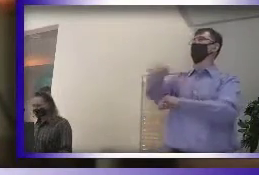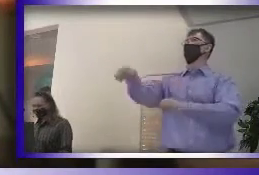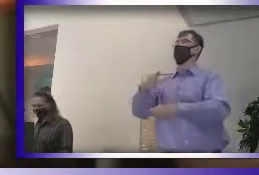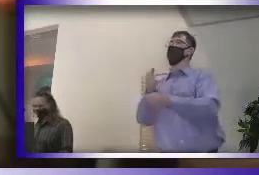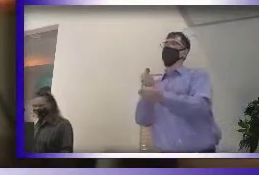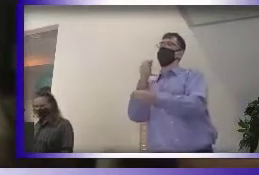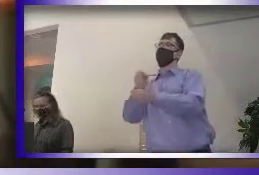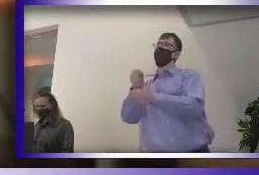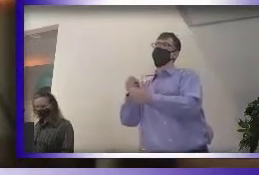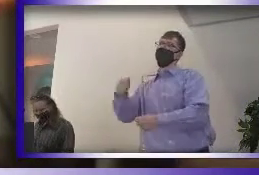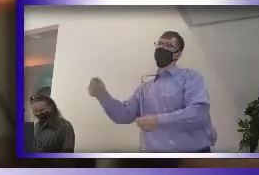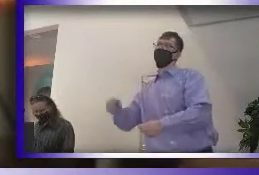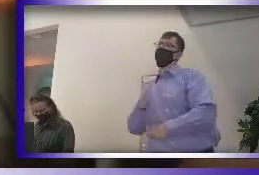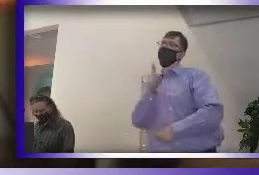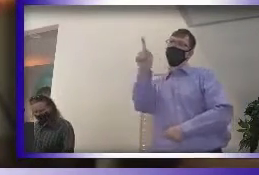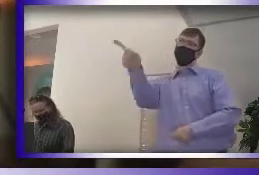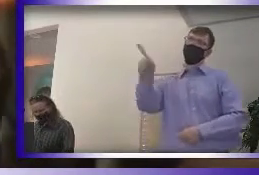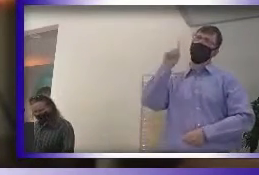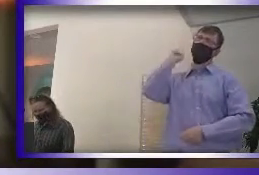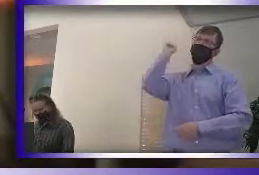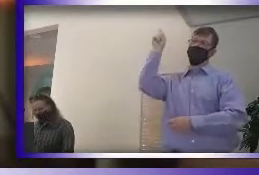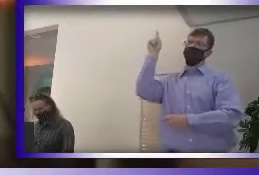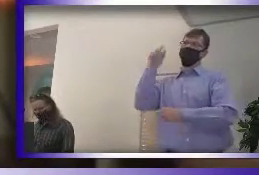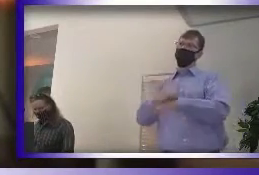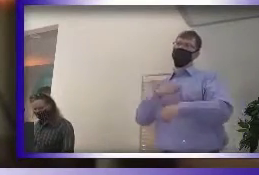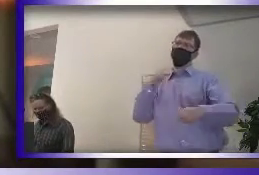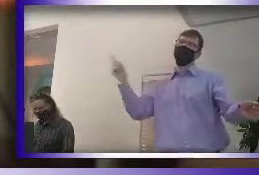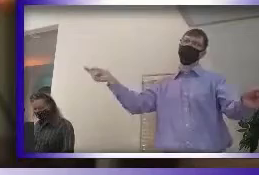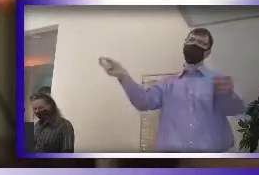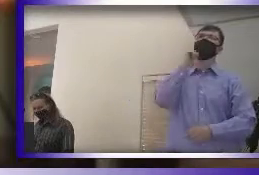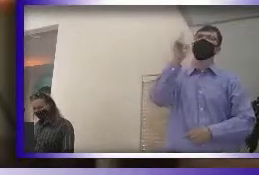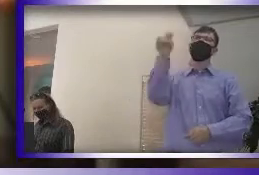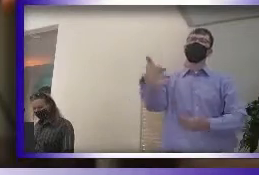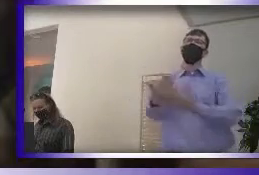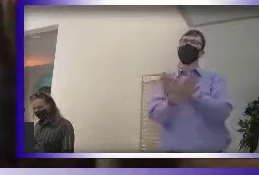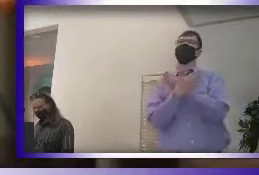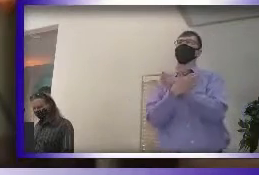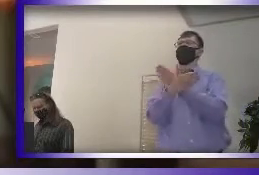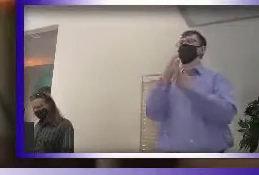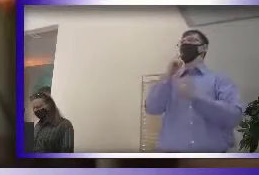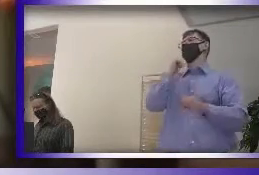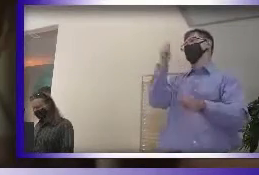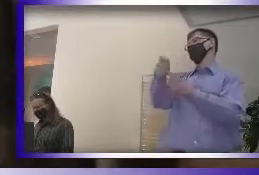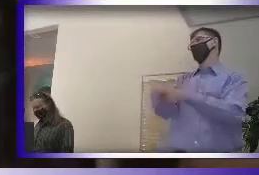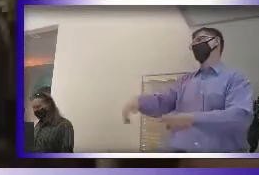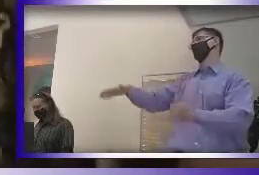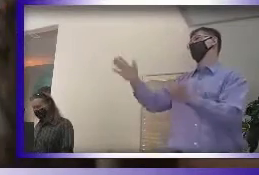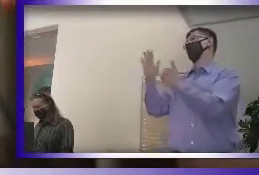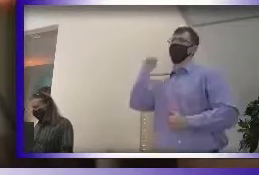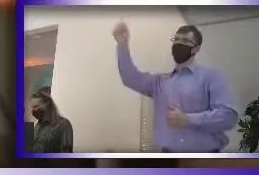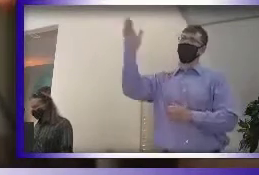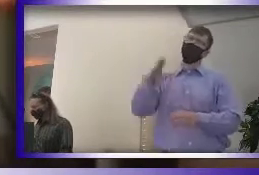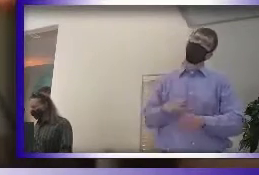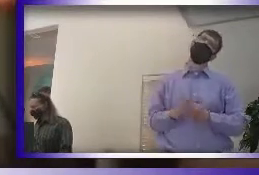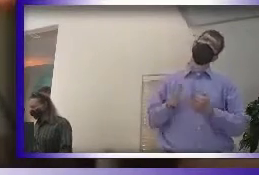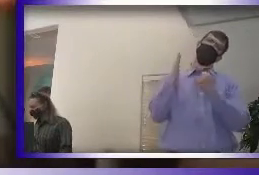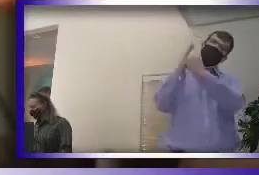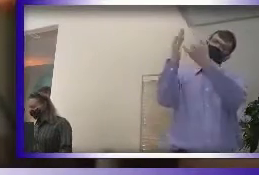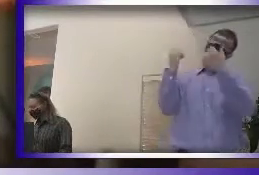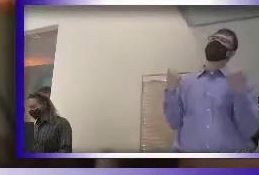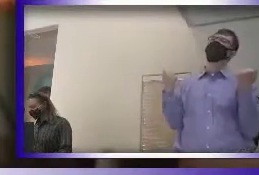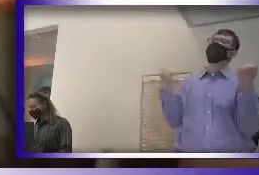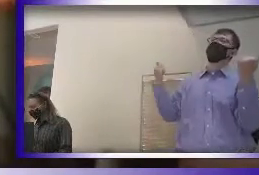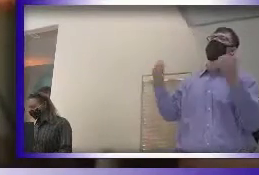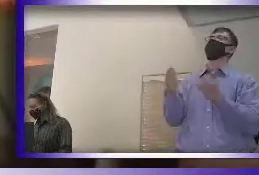That is abundance. That is health. And so all of us have all of those good things right here and right now.